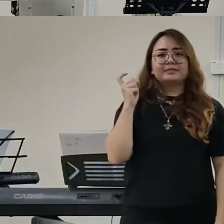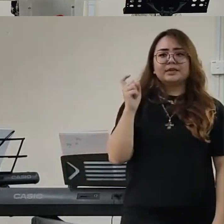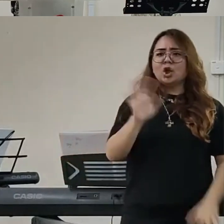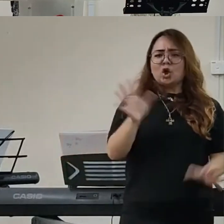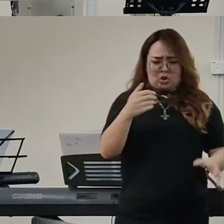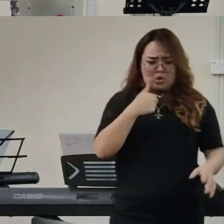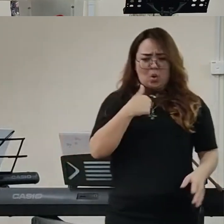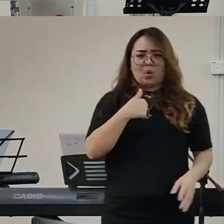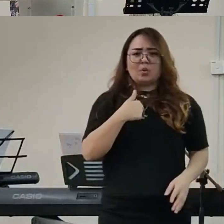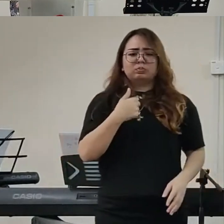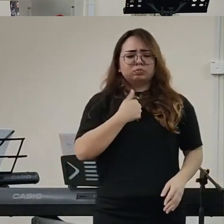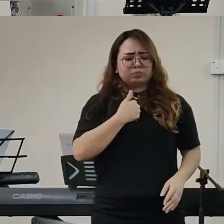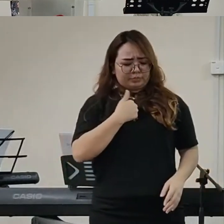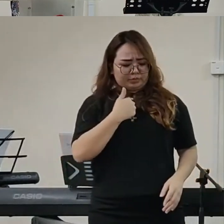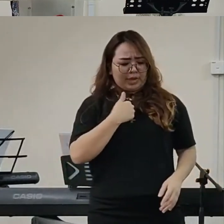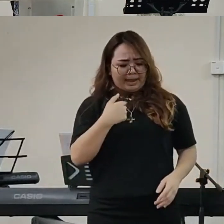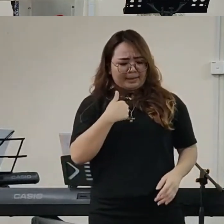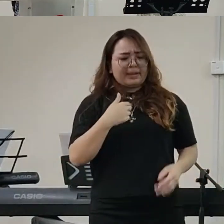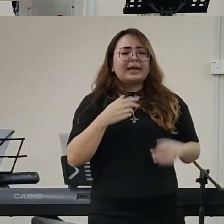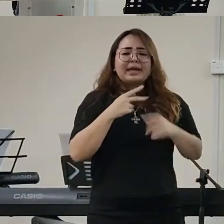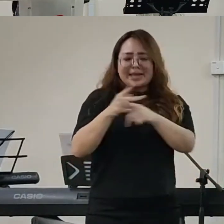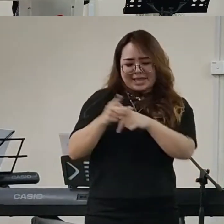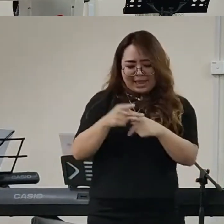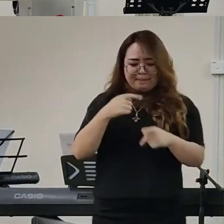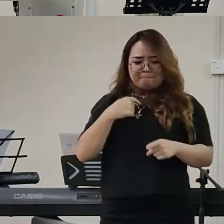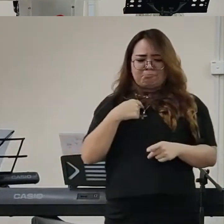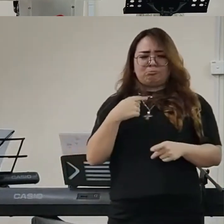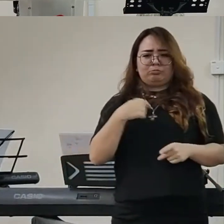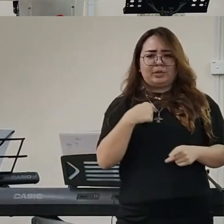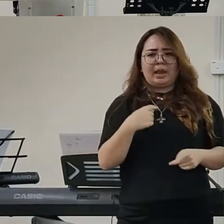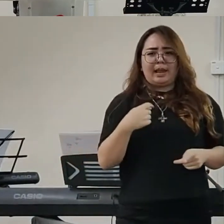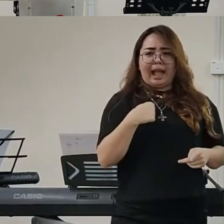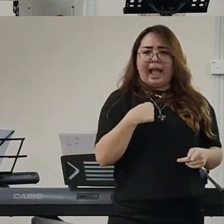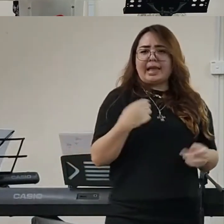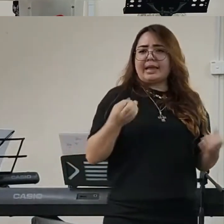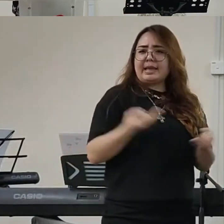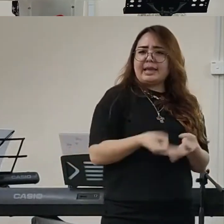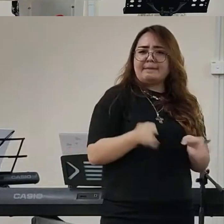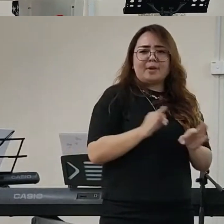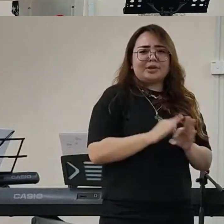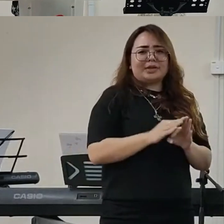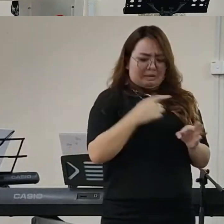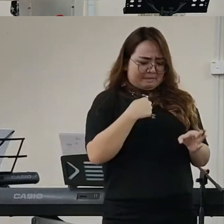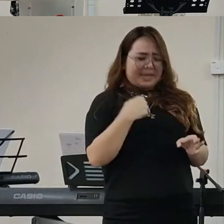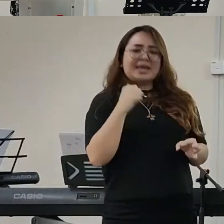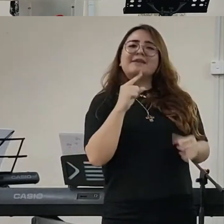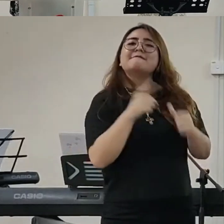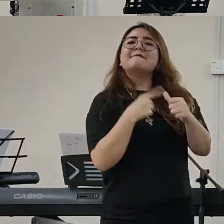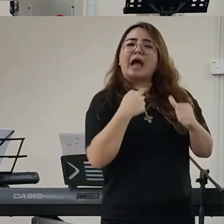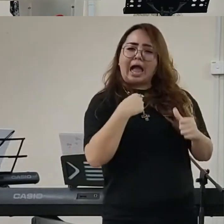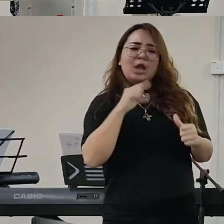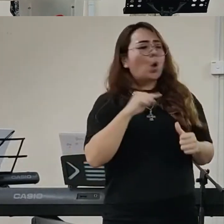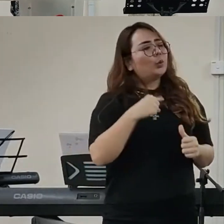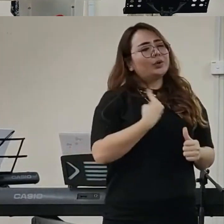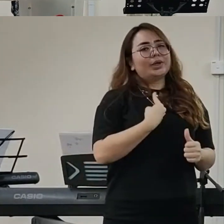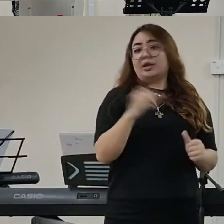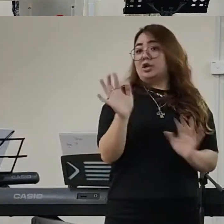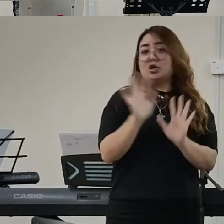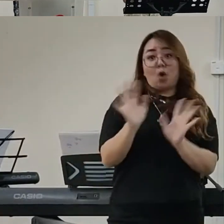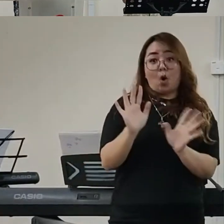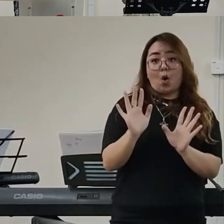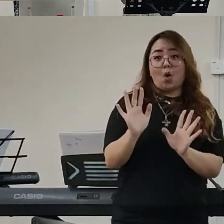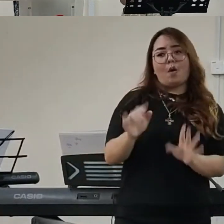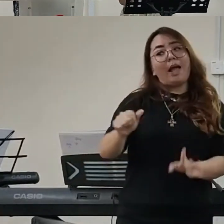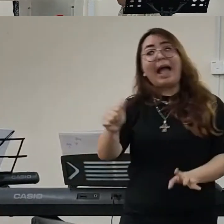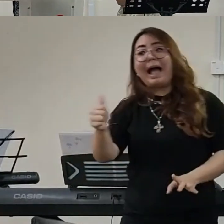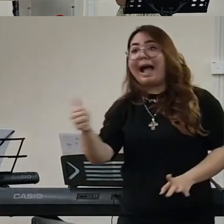yourselves? CG leaders, are you busy feeding yourselves? The Bible's God says through the prophet Ezekiel, shepherds